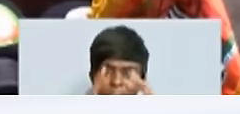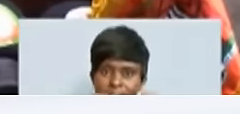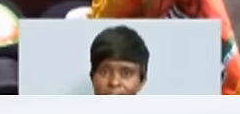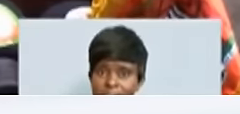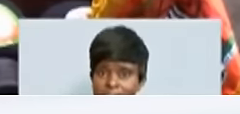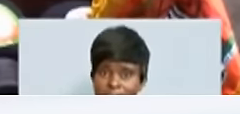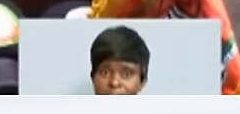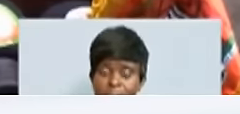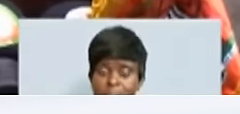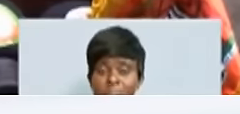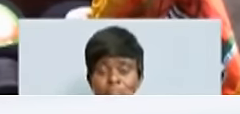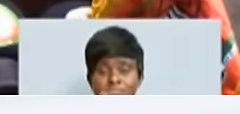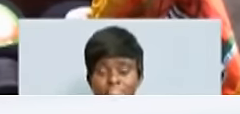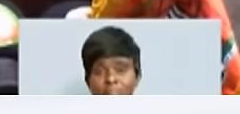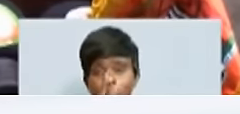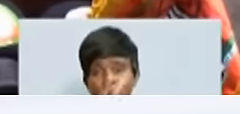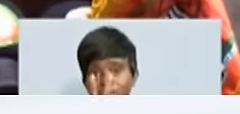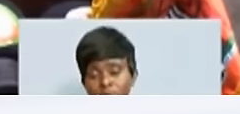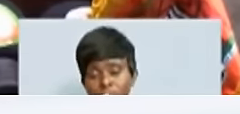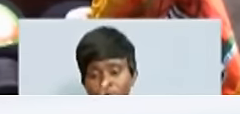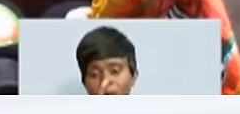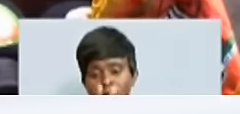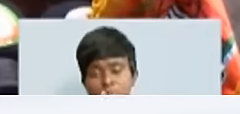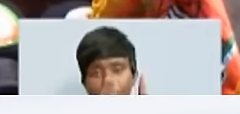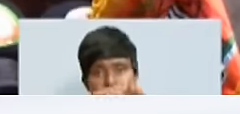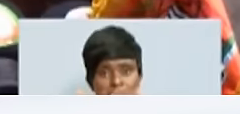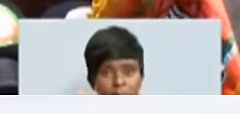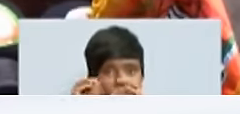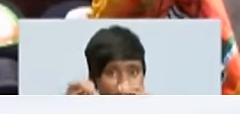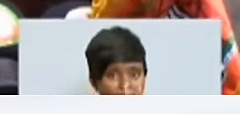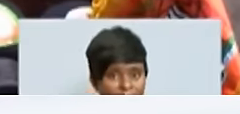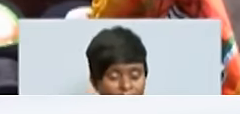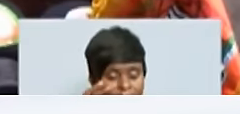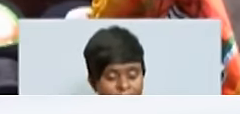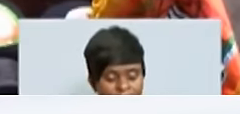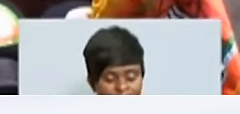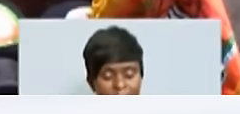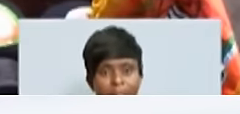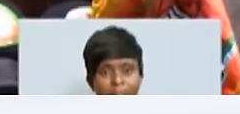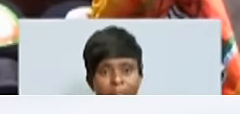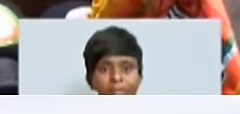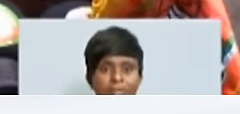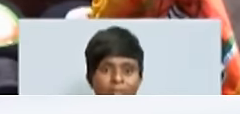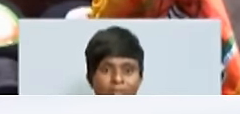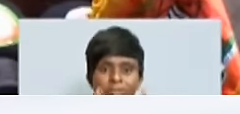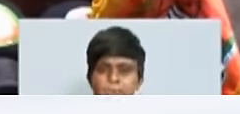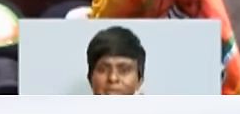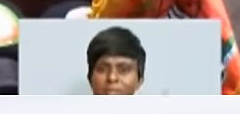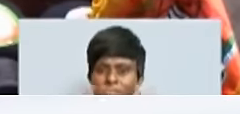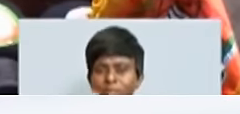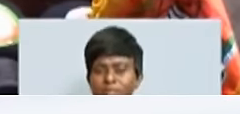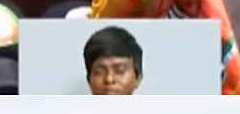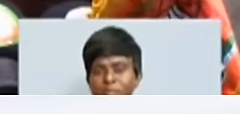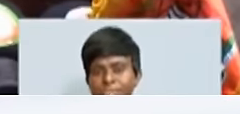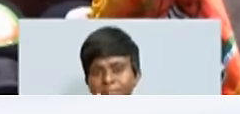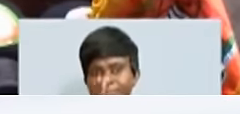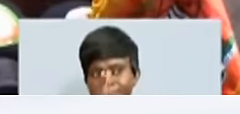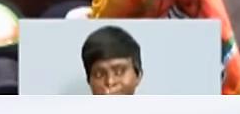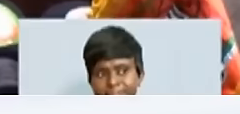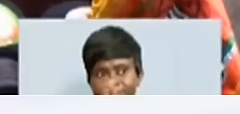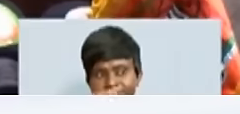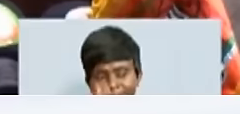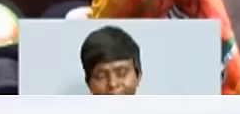parliament. Build one or two houses around the school so teachers or nurses can rent. Very important. Madam